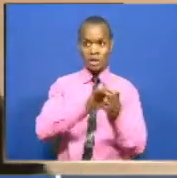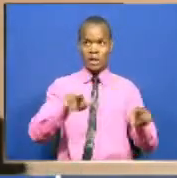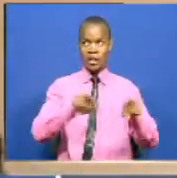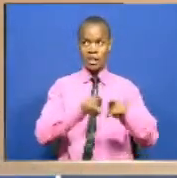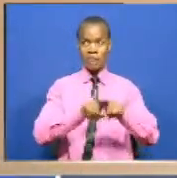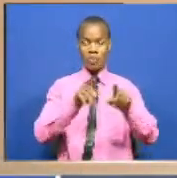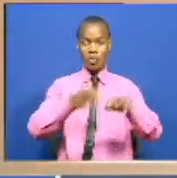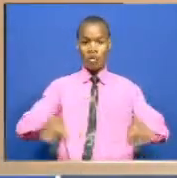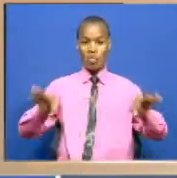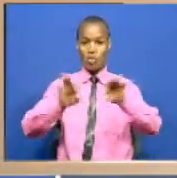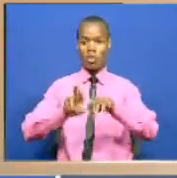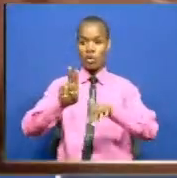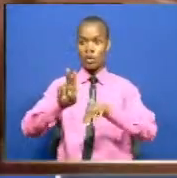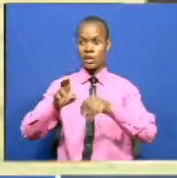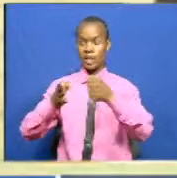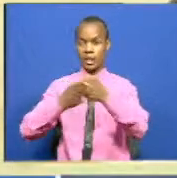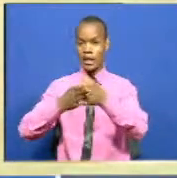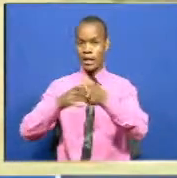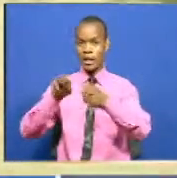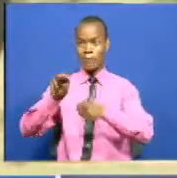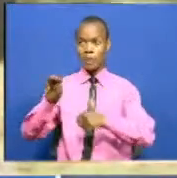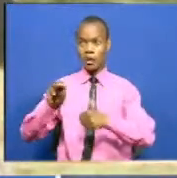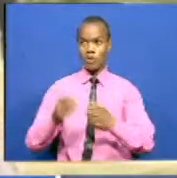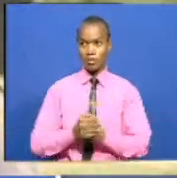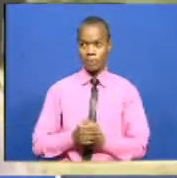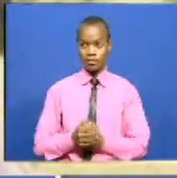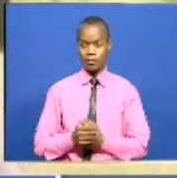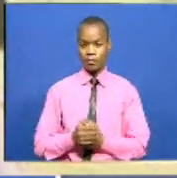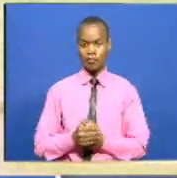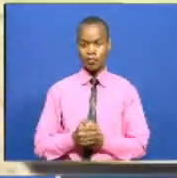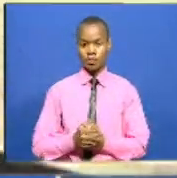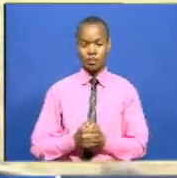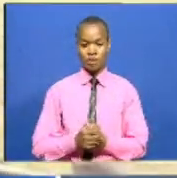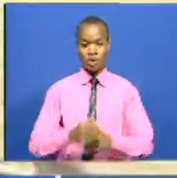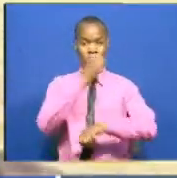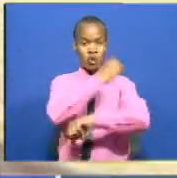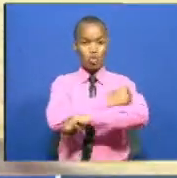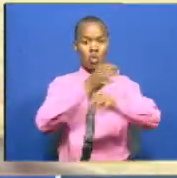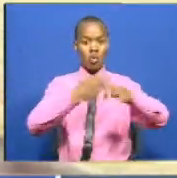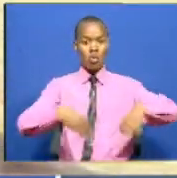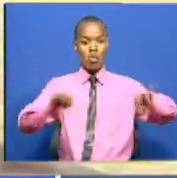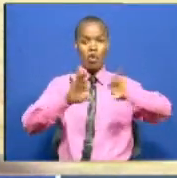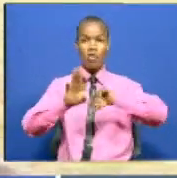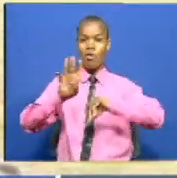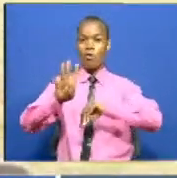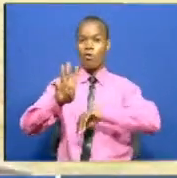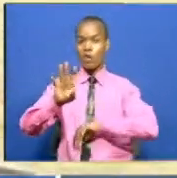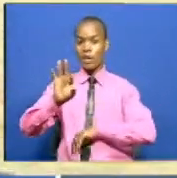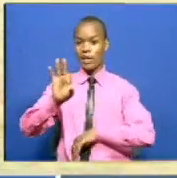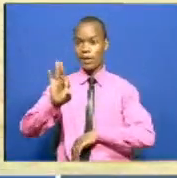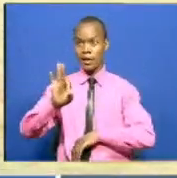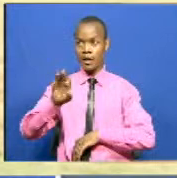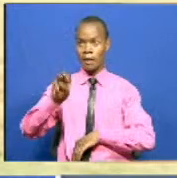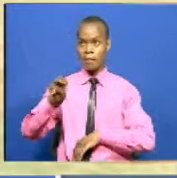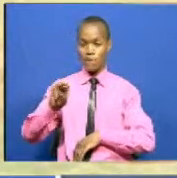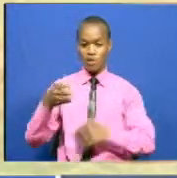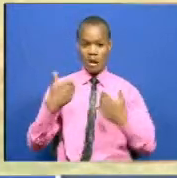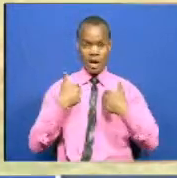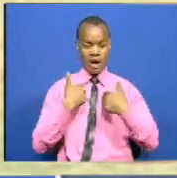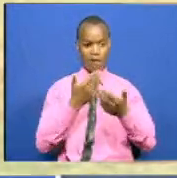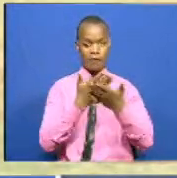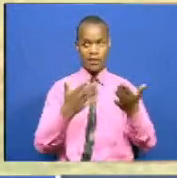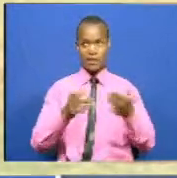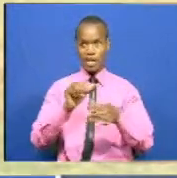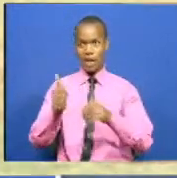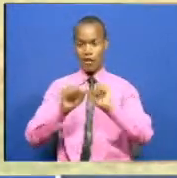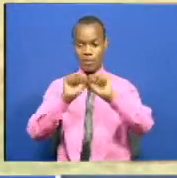cost of 29 million shillings. The total cost about 43 million, but that's not all. The other things that should be done in future. Attention is